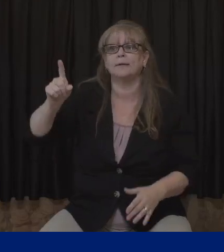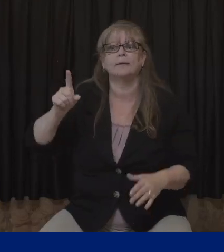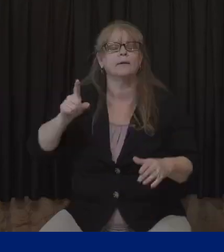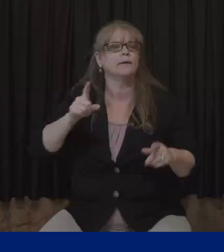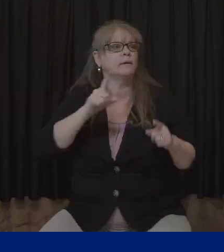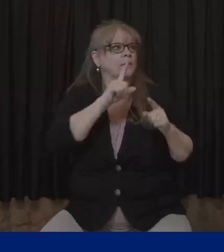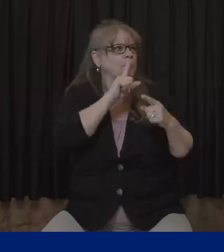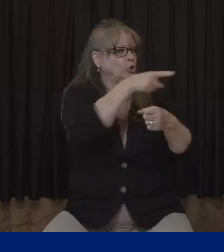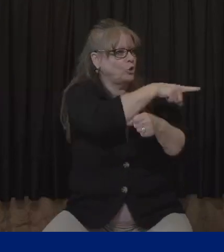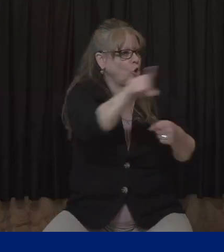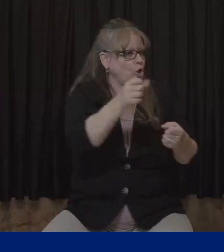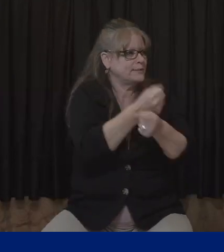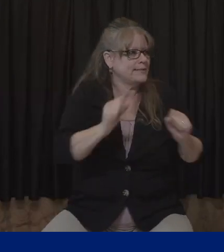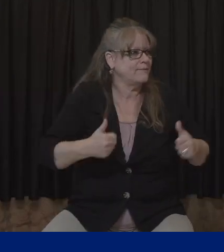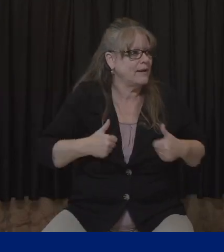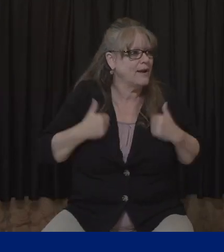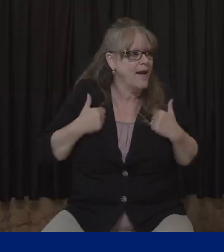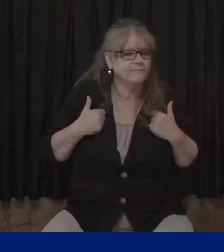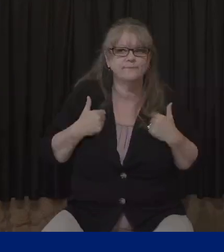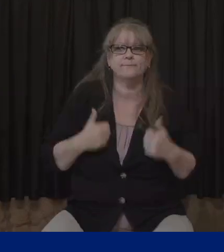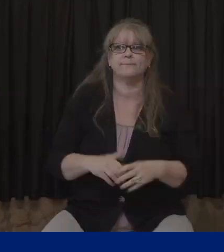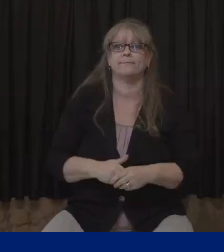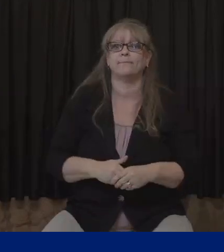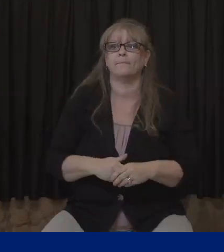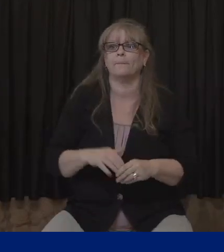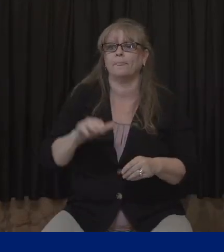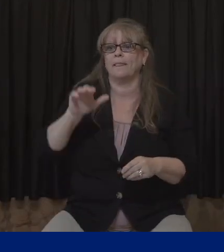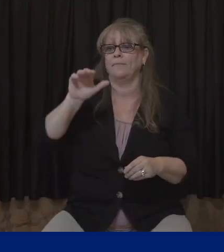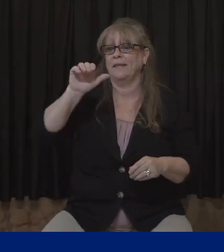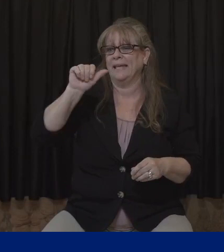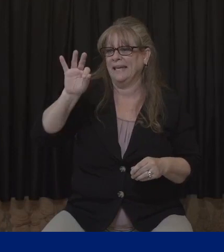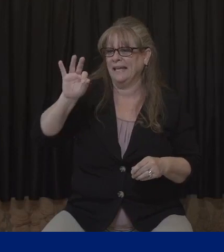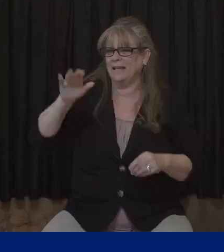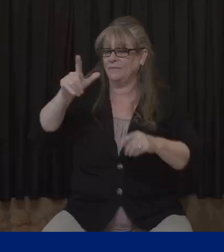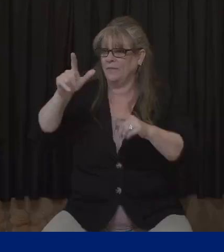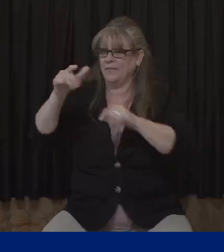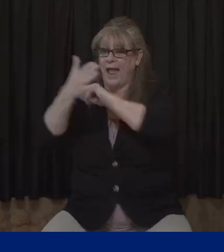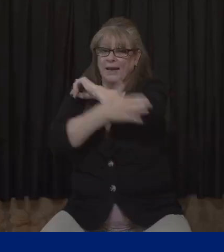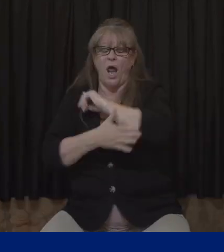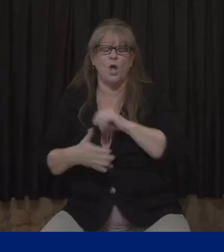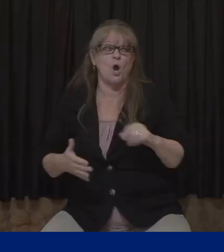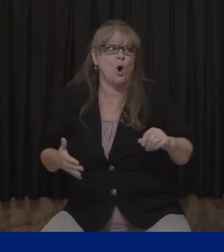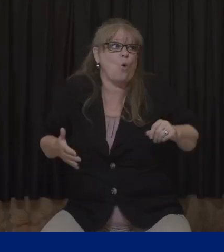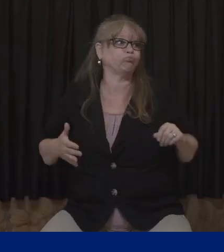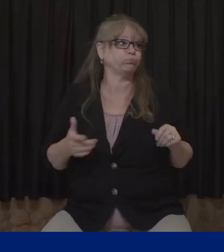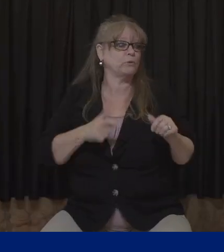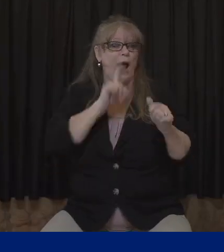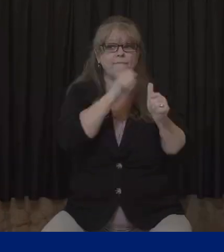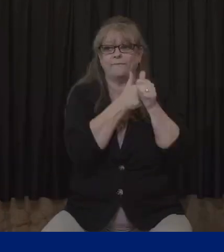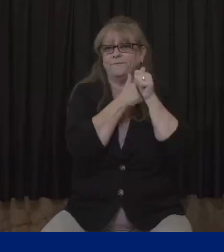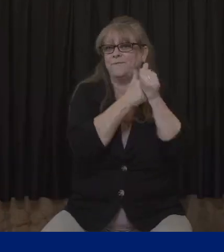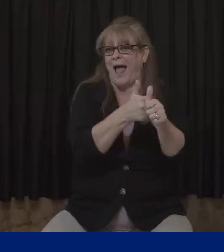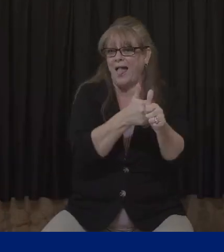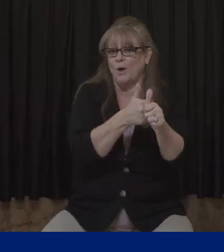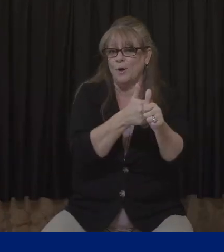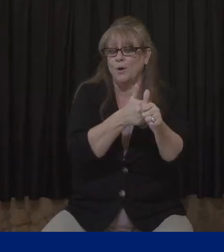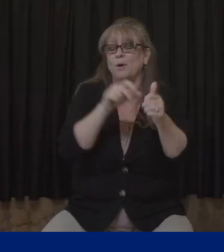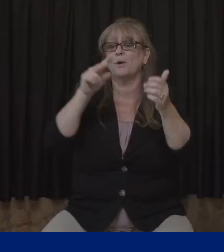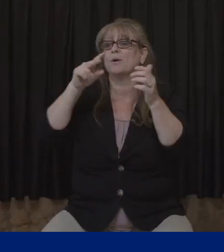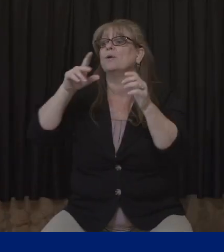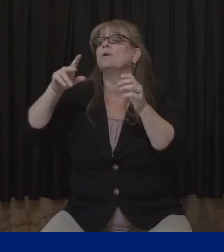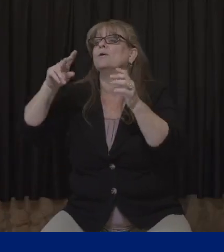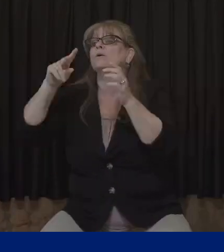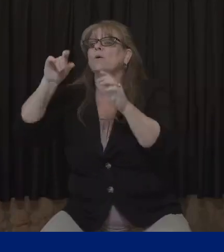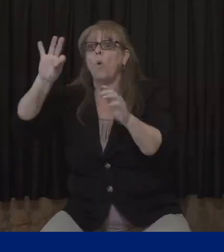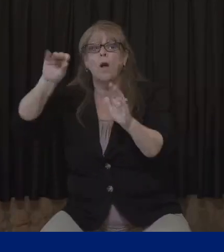disregard this order, that are not pursuing one of those three directions, either complying with the state order, going further, or exercising